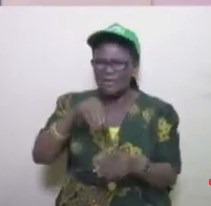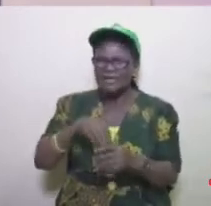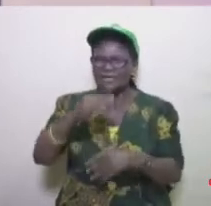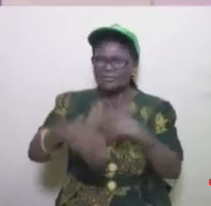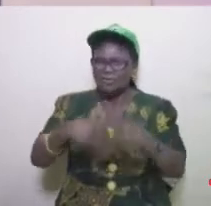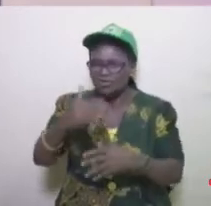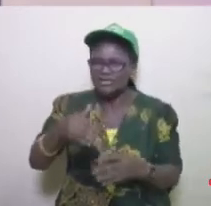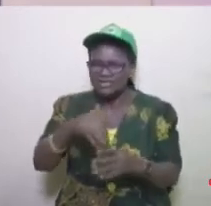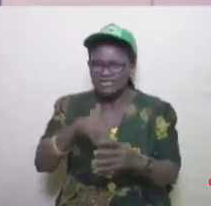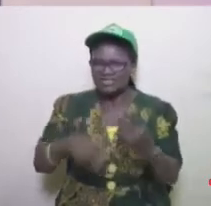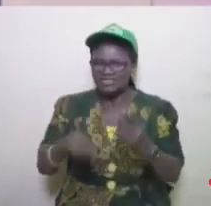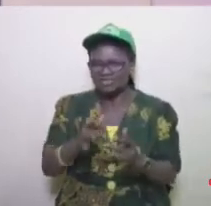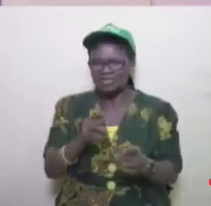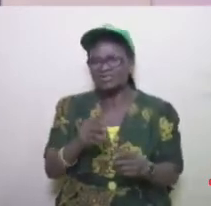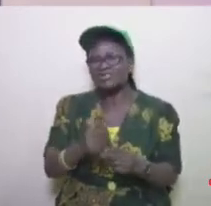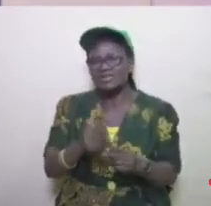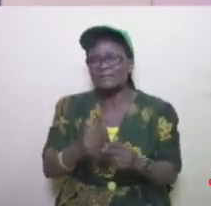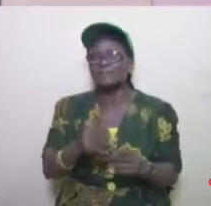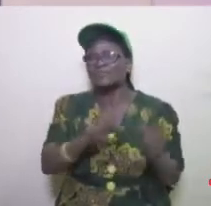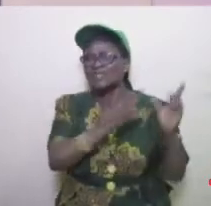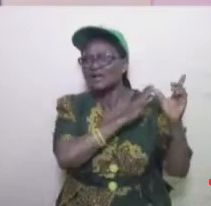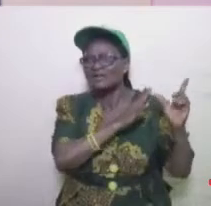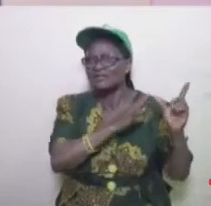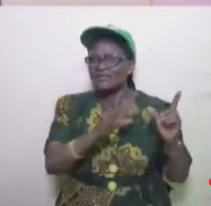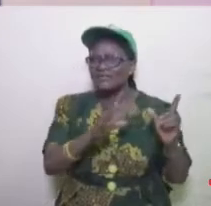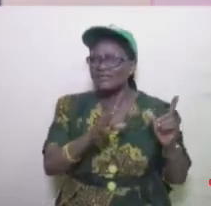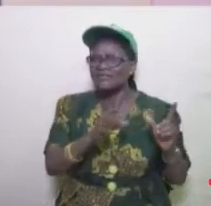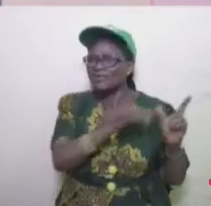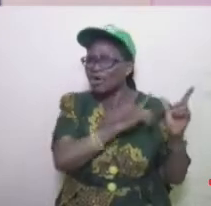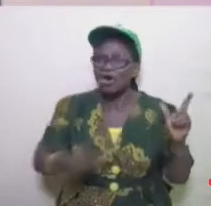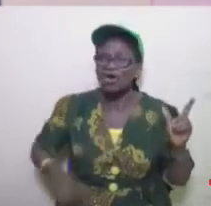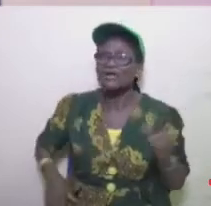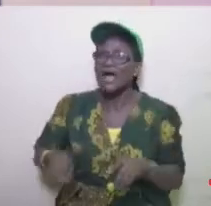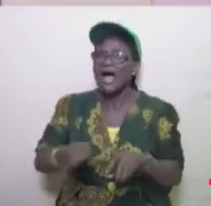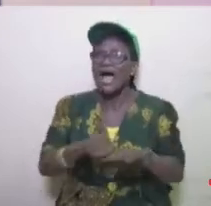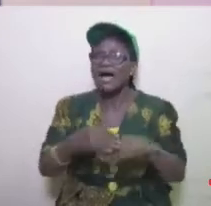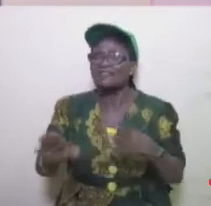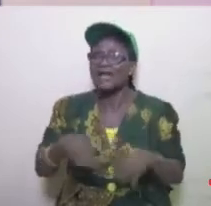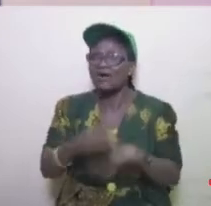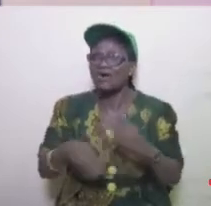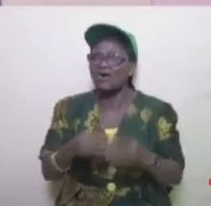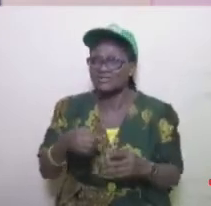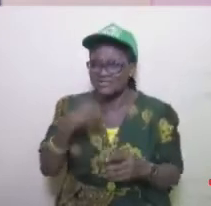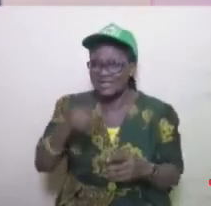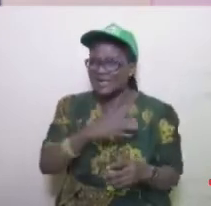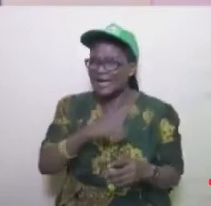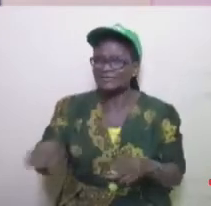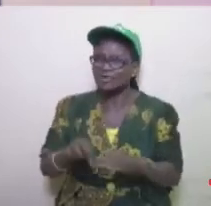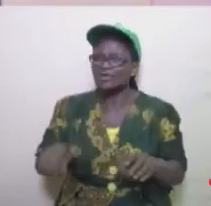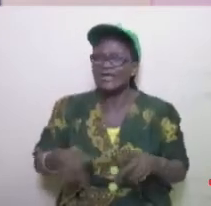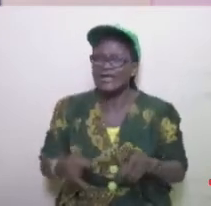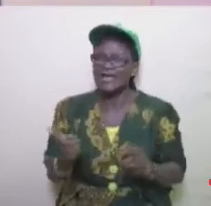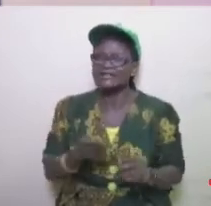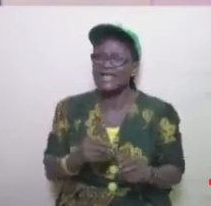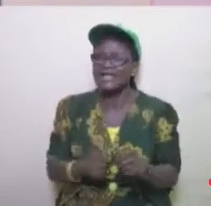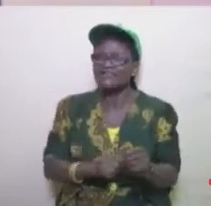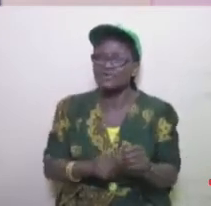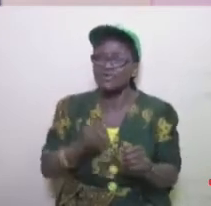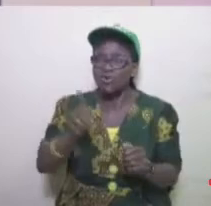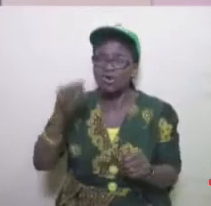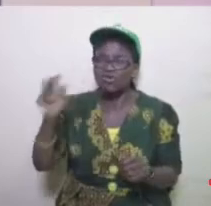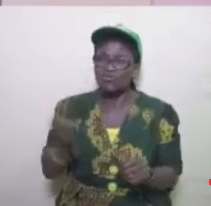And Father Almighty, after all is said and done, let all of us make it to heaven. Amen. Thank you, Eternal